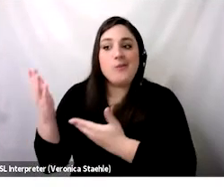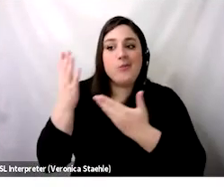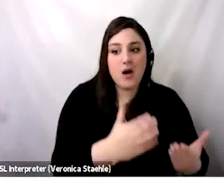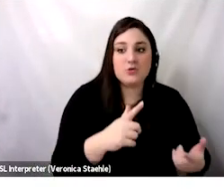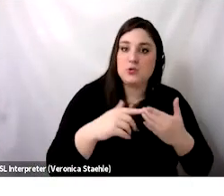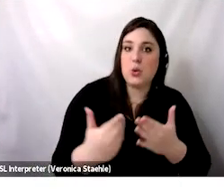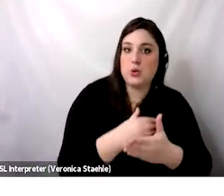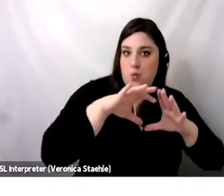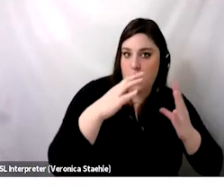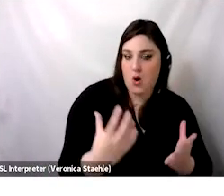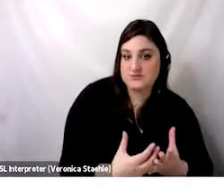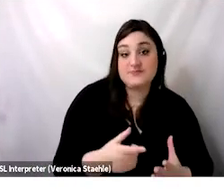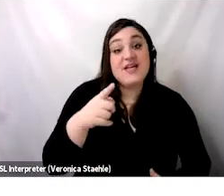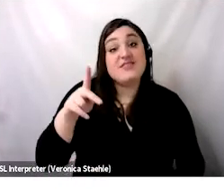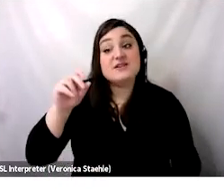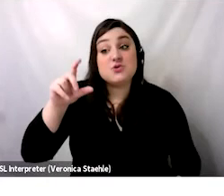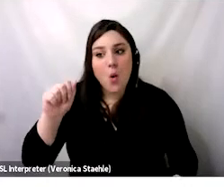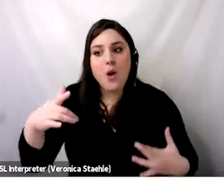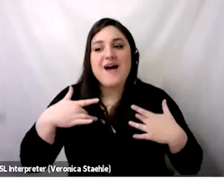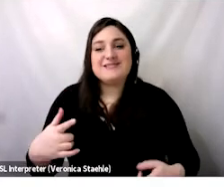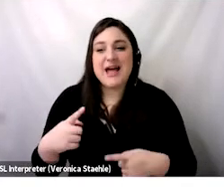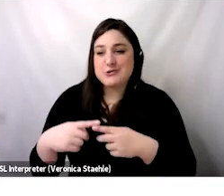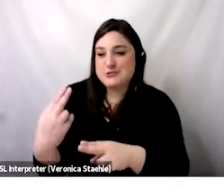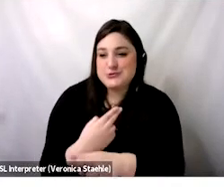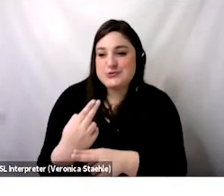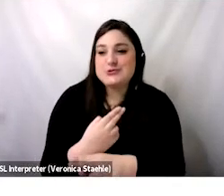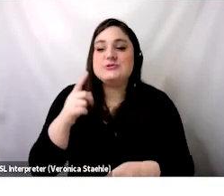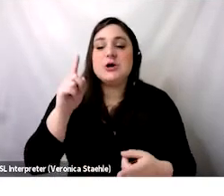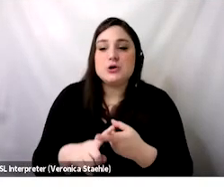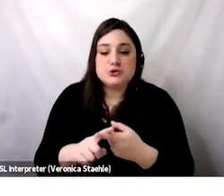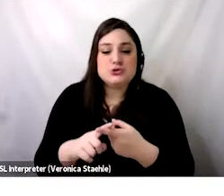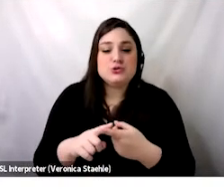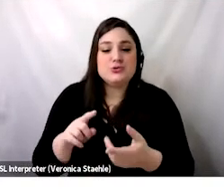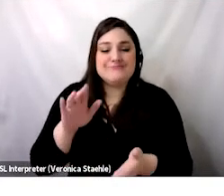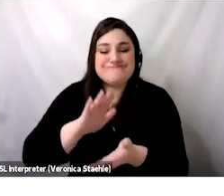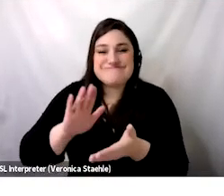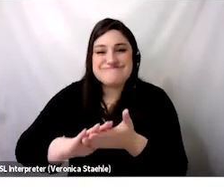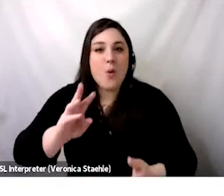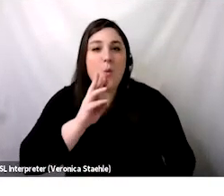disinfectant against stagnant water that was common on slave ships.